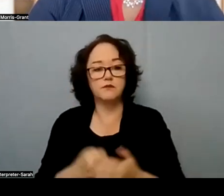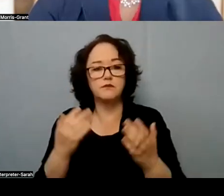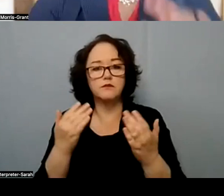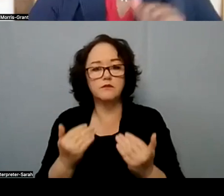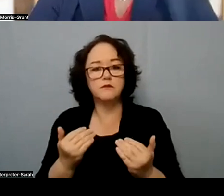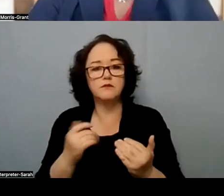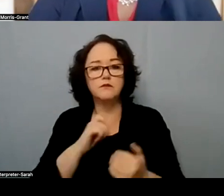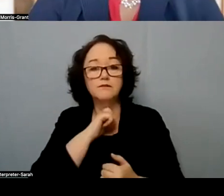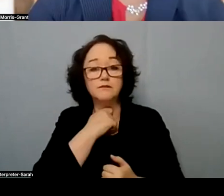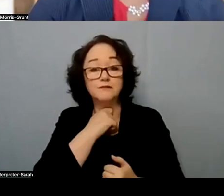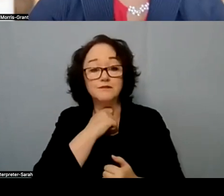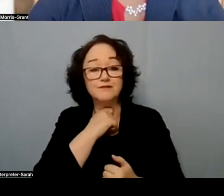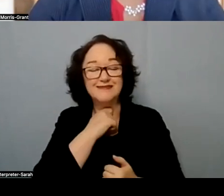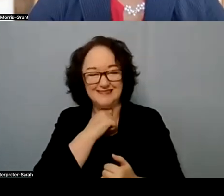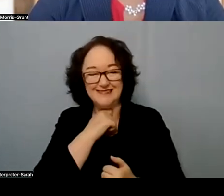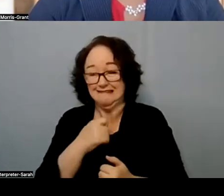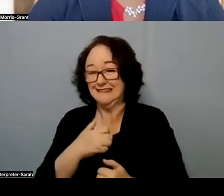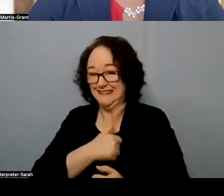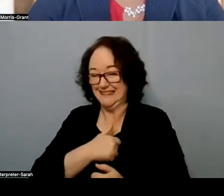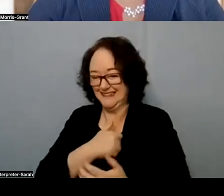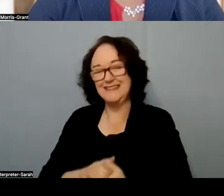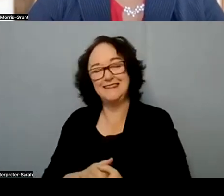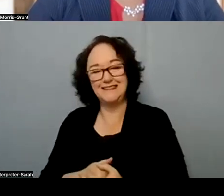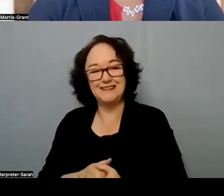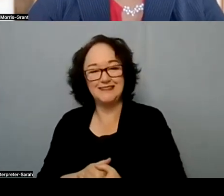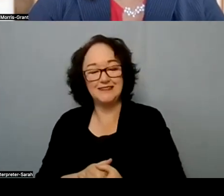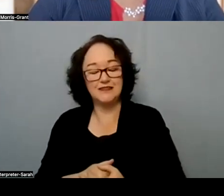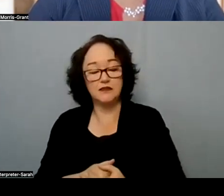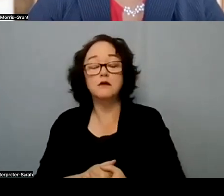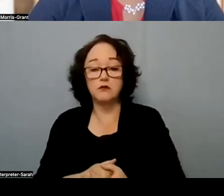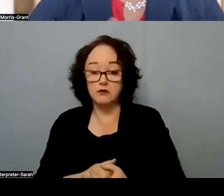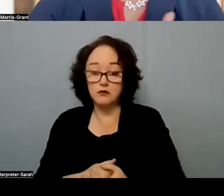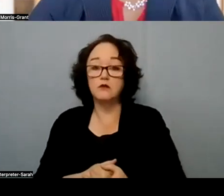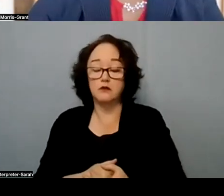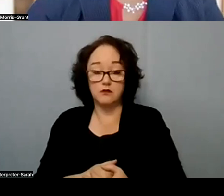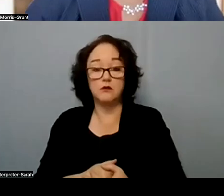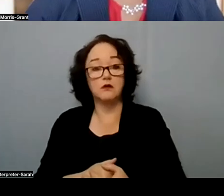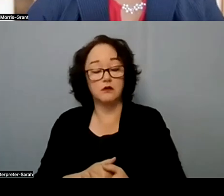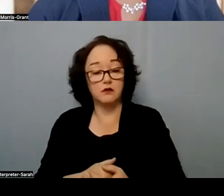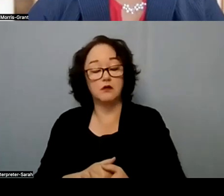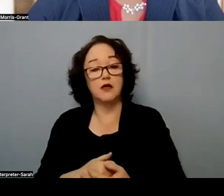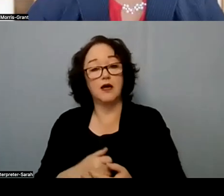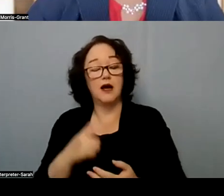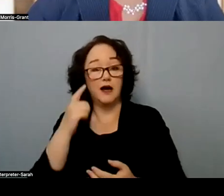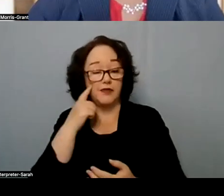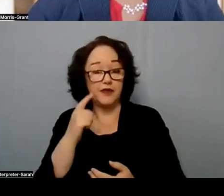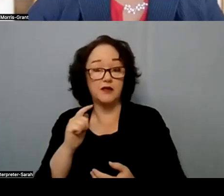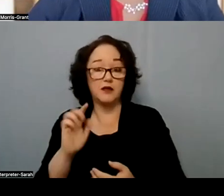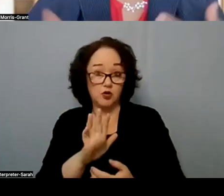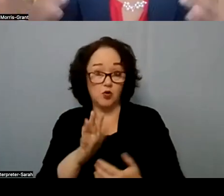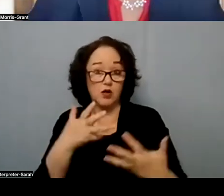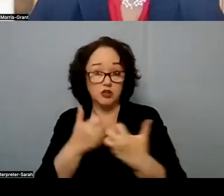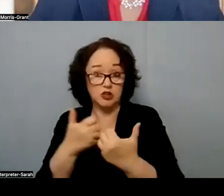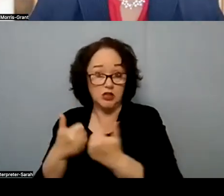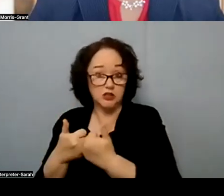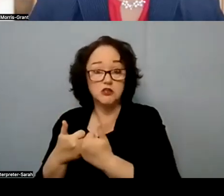I am. Thank you, Andrea. It sounds like a lot of the challenges are some of the same challenges people would have